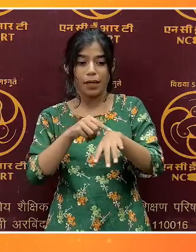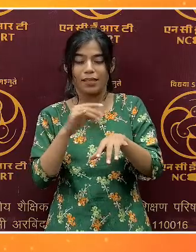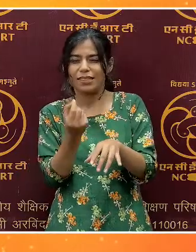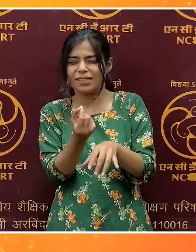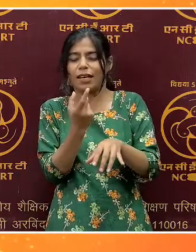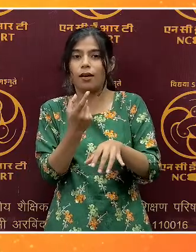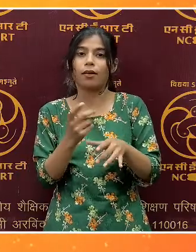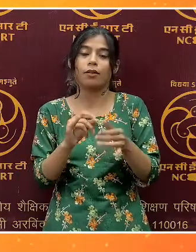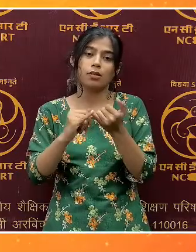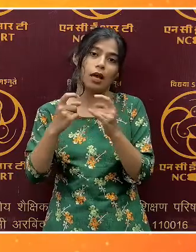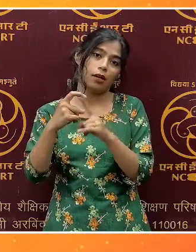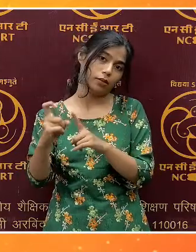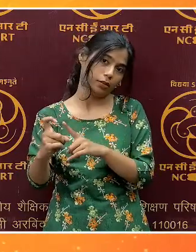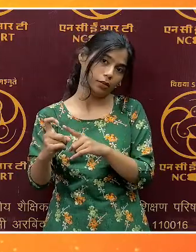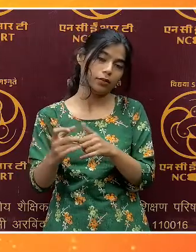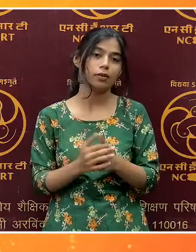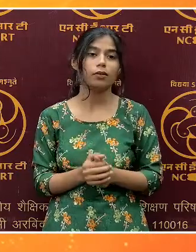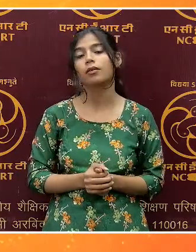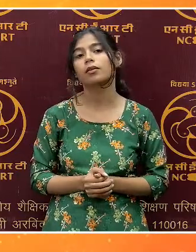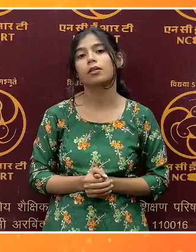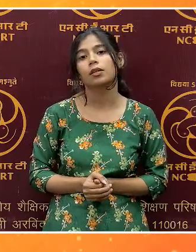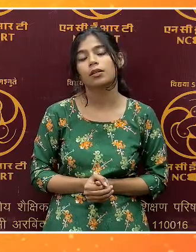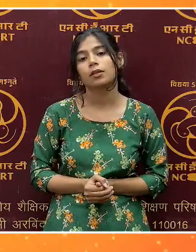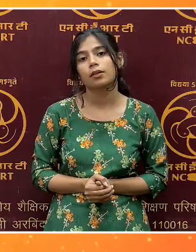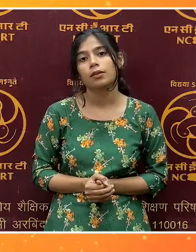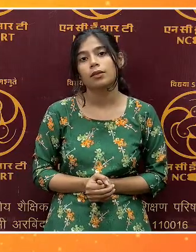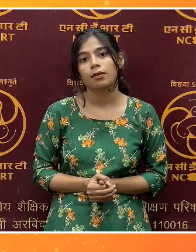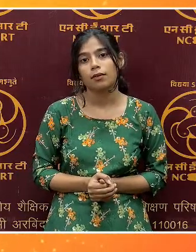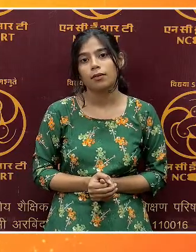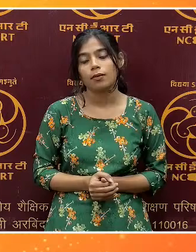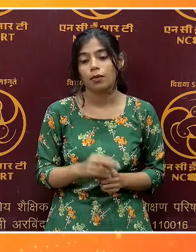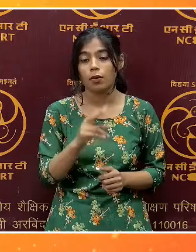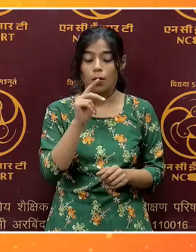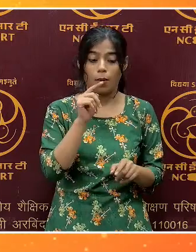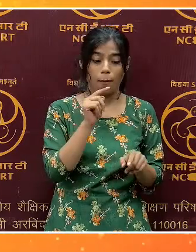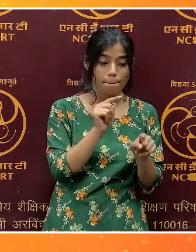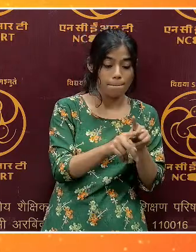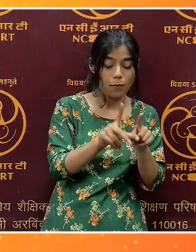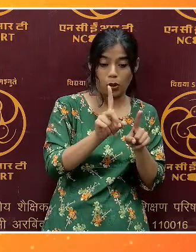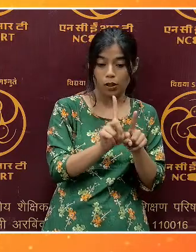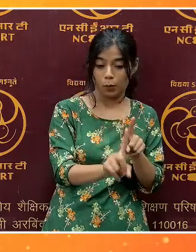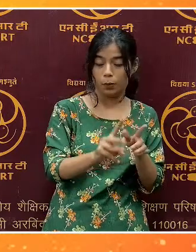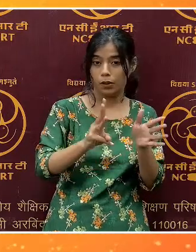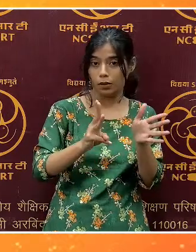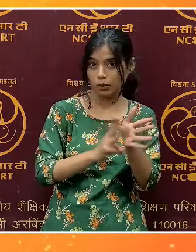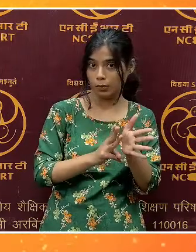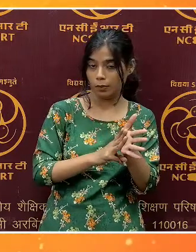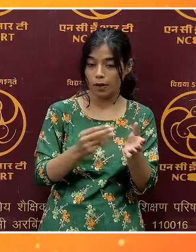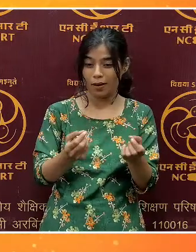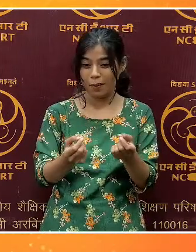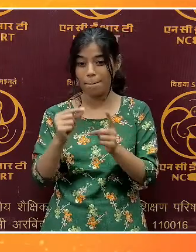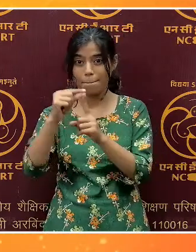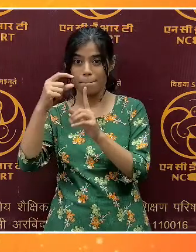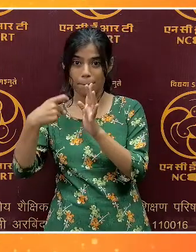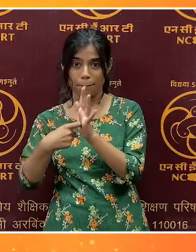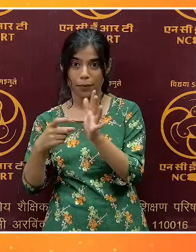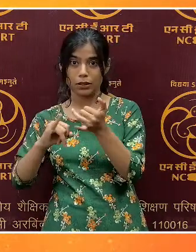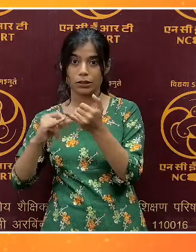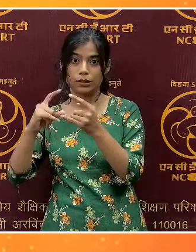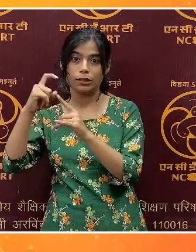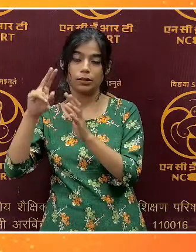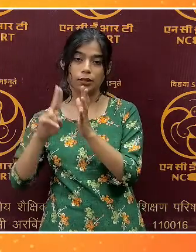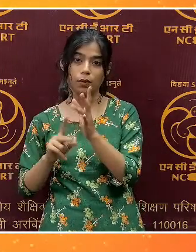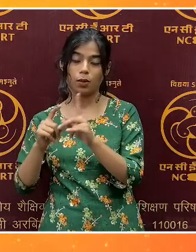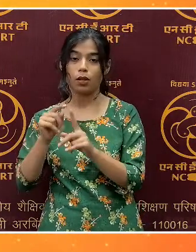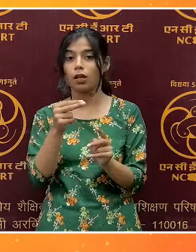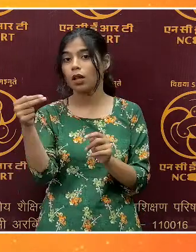very small distance. So, here we say we can take 0.1 millimeter per second represented by 1 centimeter.